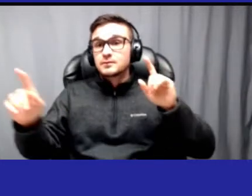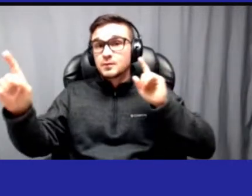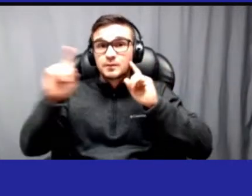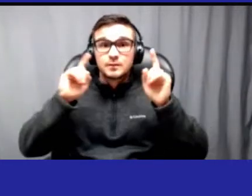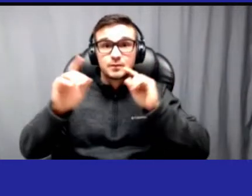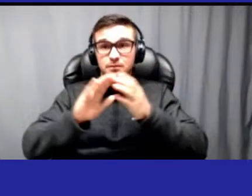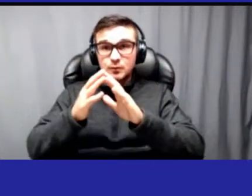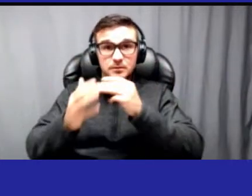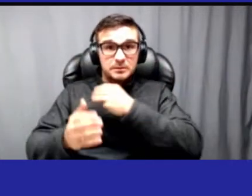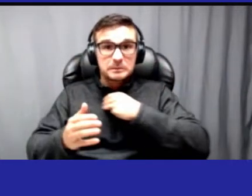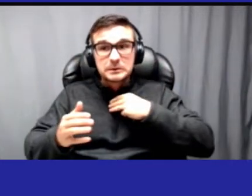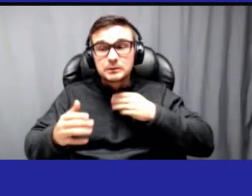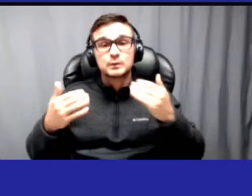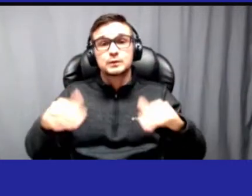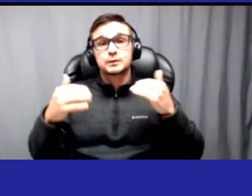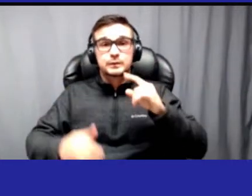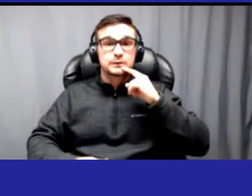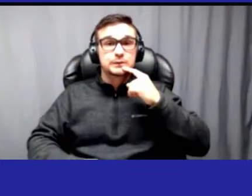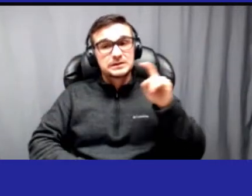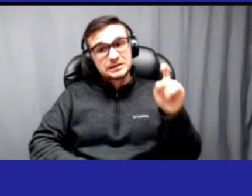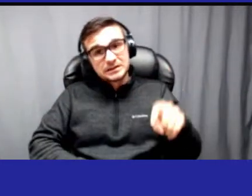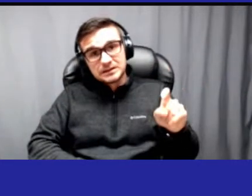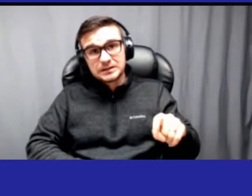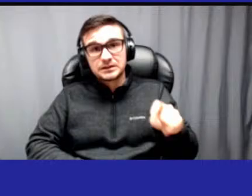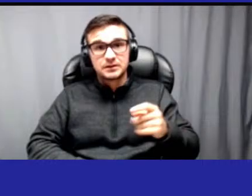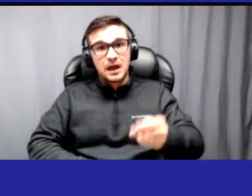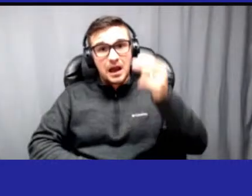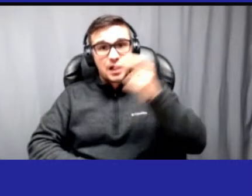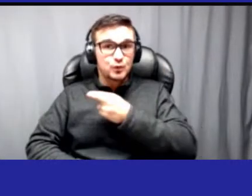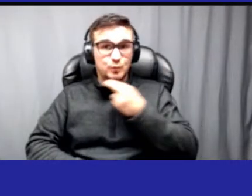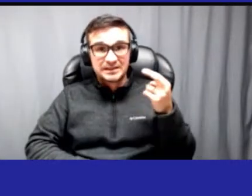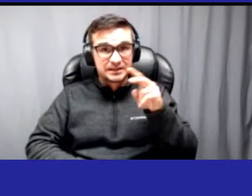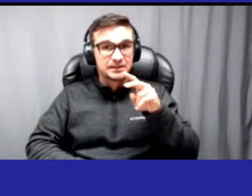high-risk venues at literally, kid you not, 2 in the morning.